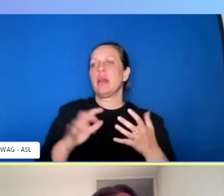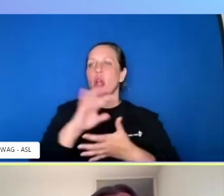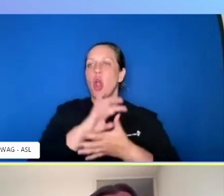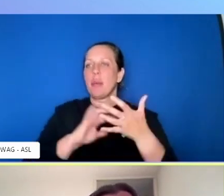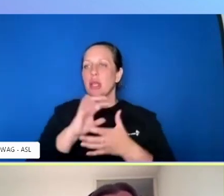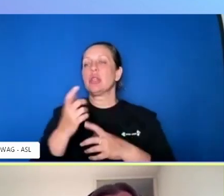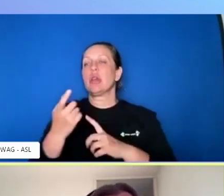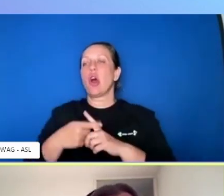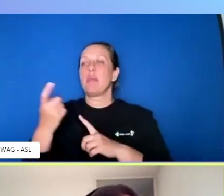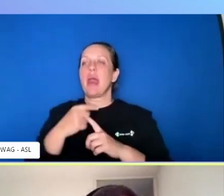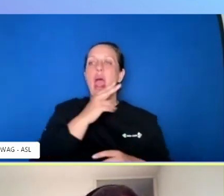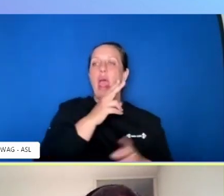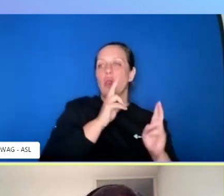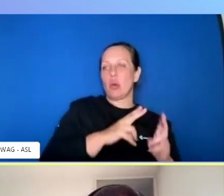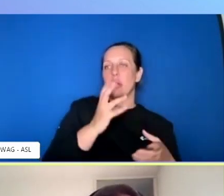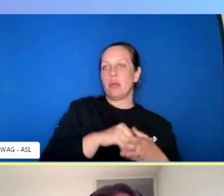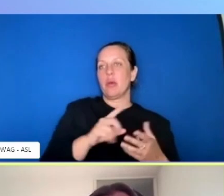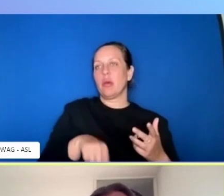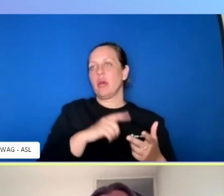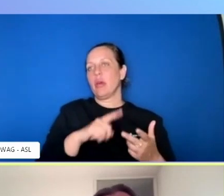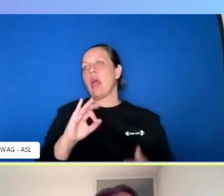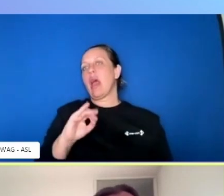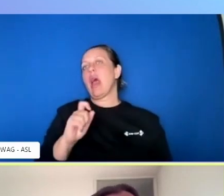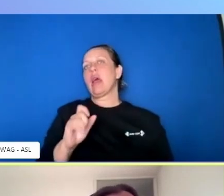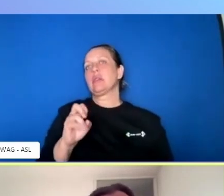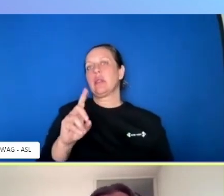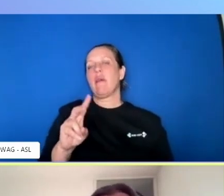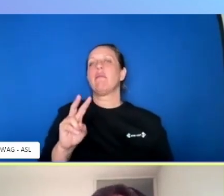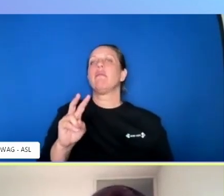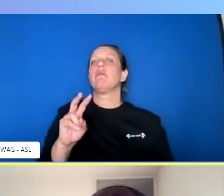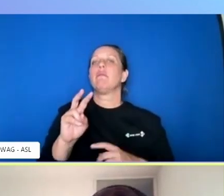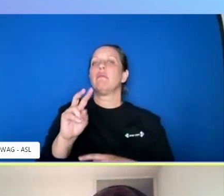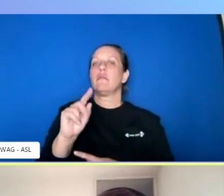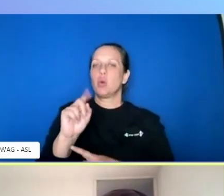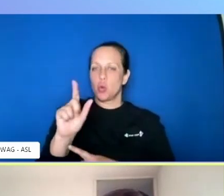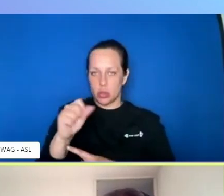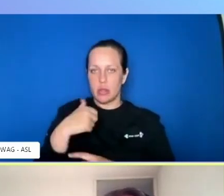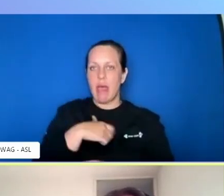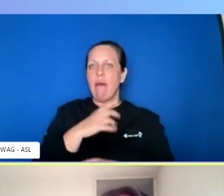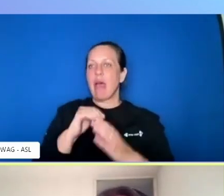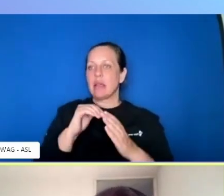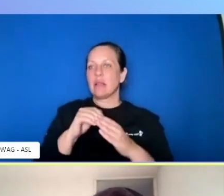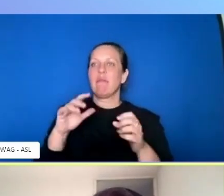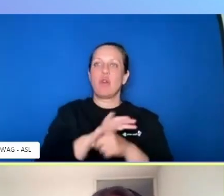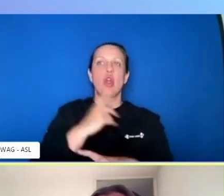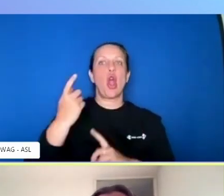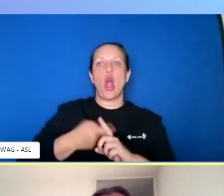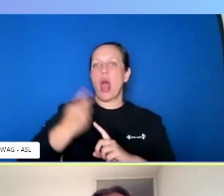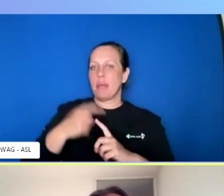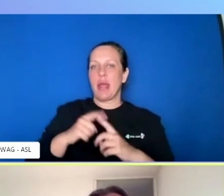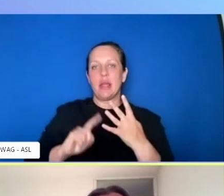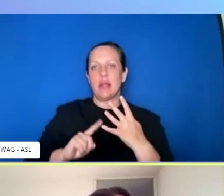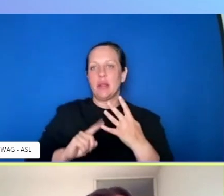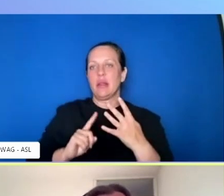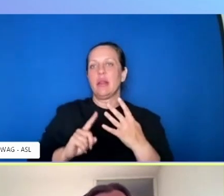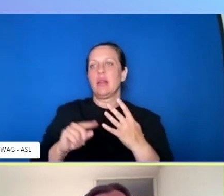input. DevTools has solutions for that. Then there's fully automated, which run inside pages,